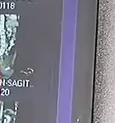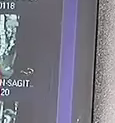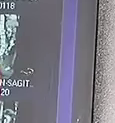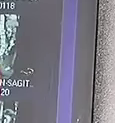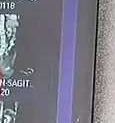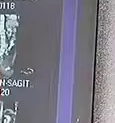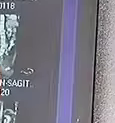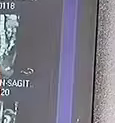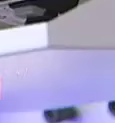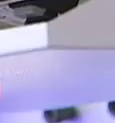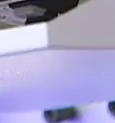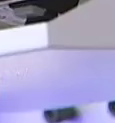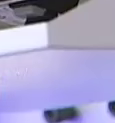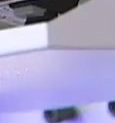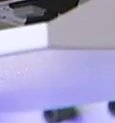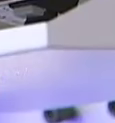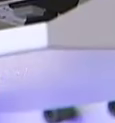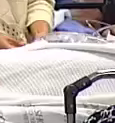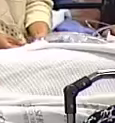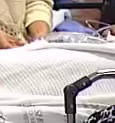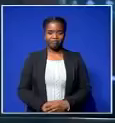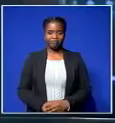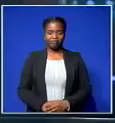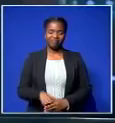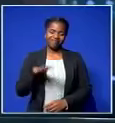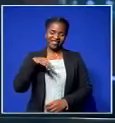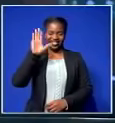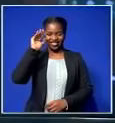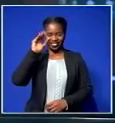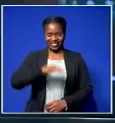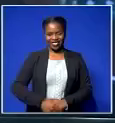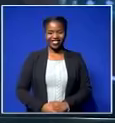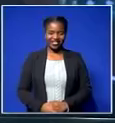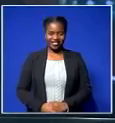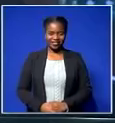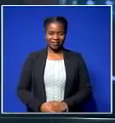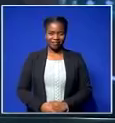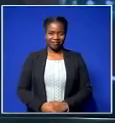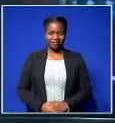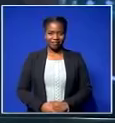subsidise the poor. And that's your news. Take care. Good night.